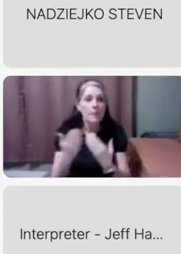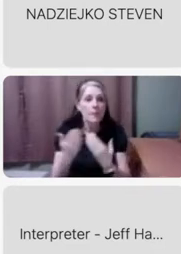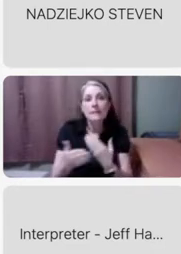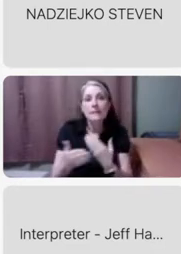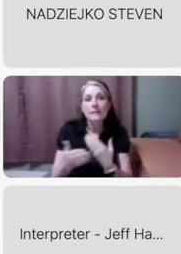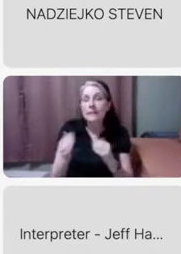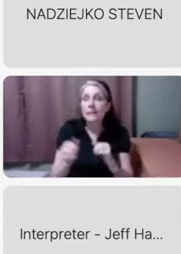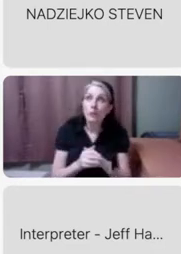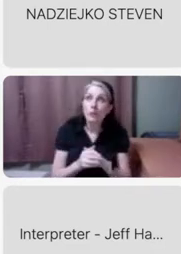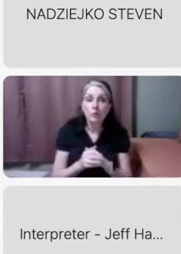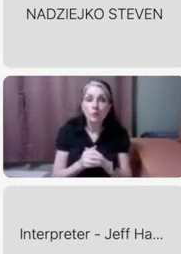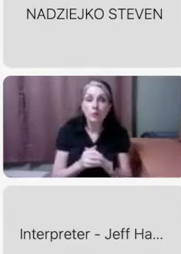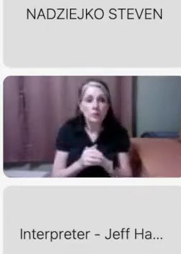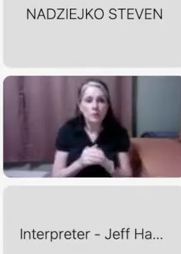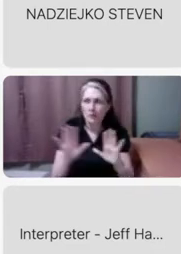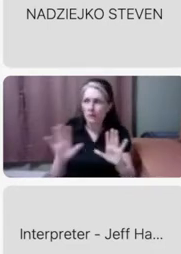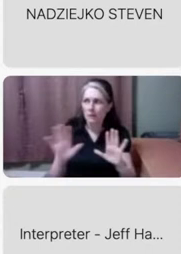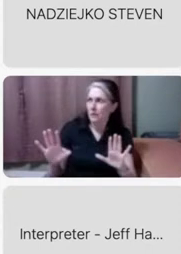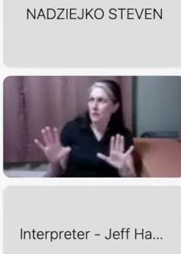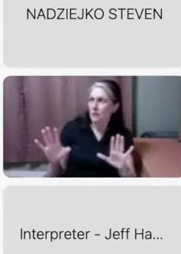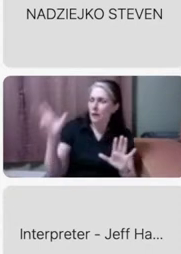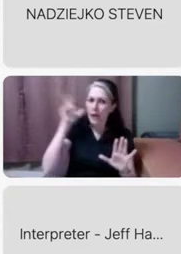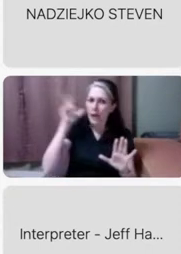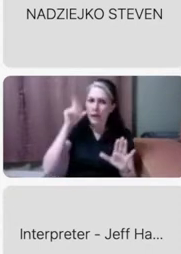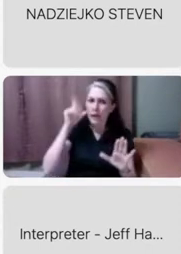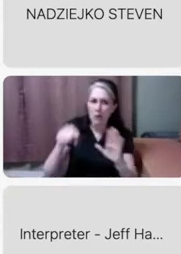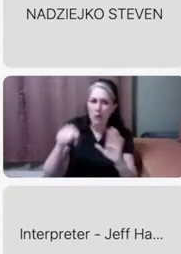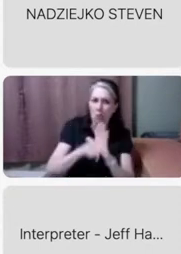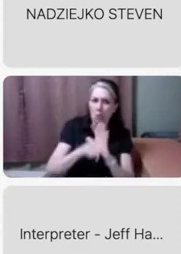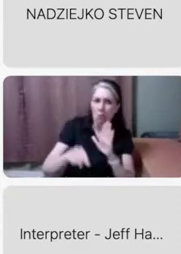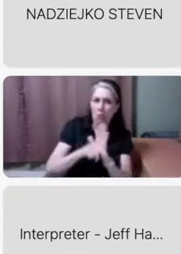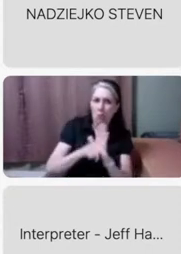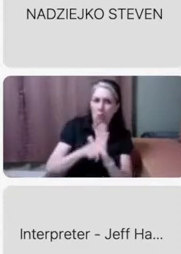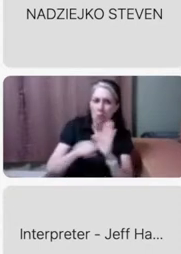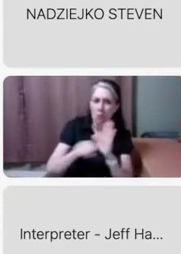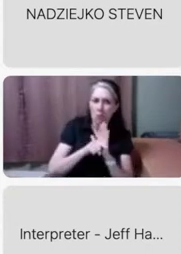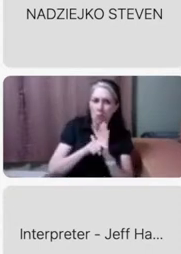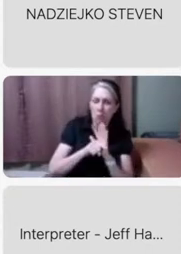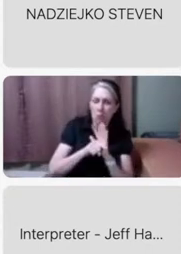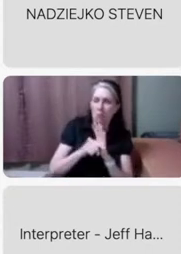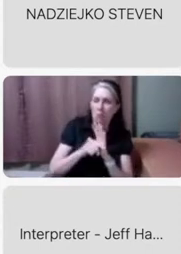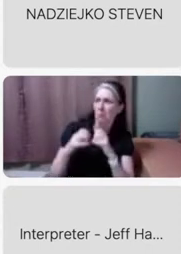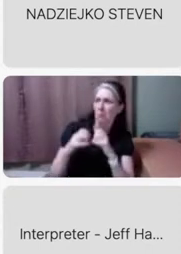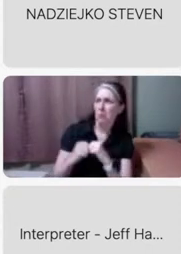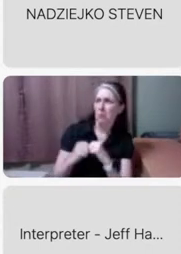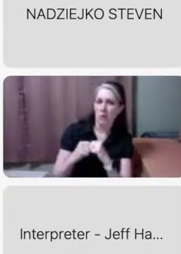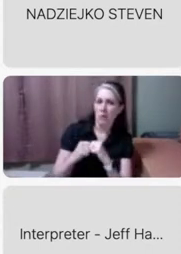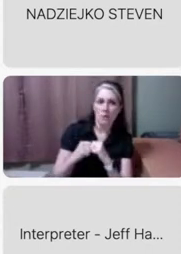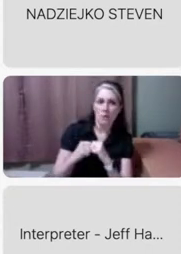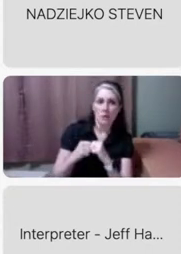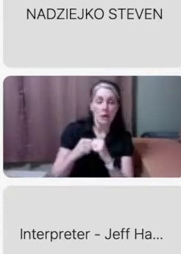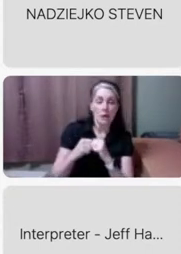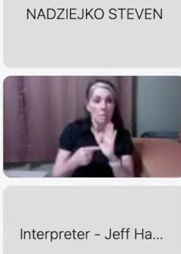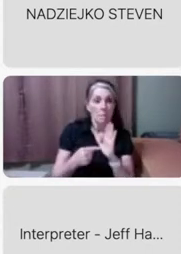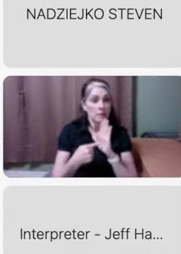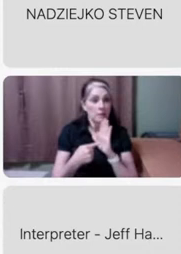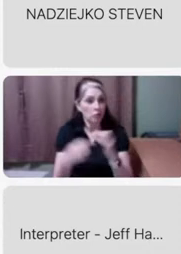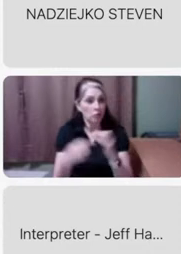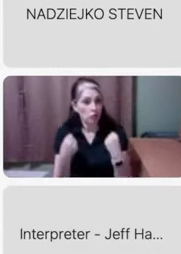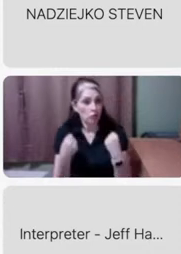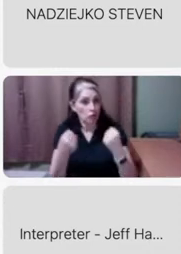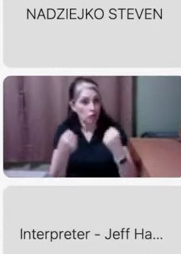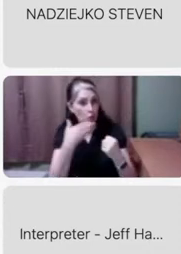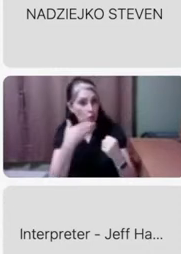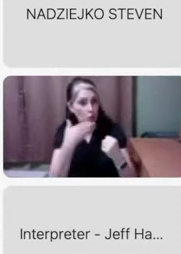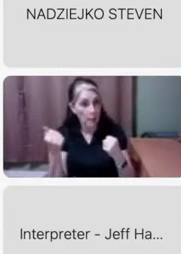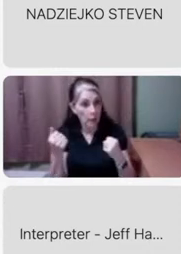when you hear some of those critical things but the strength that you've demonstrated in growing stronger and better that's that's a lesson in and